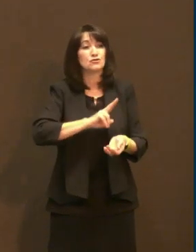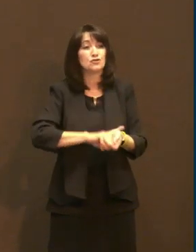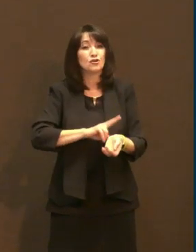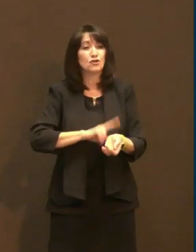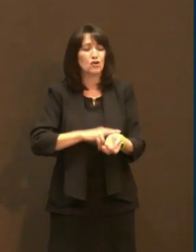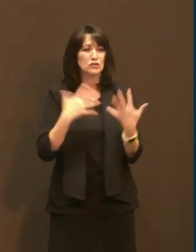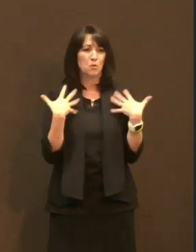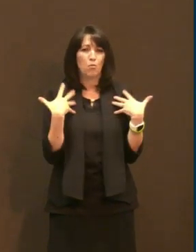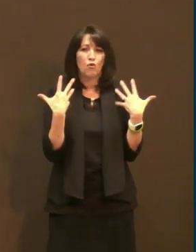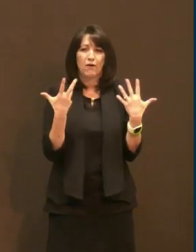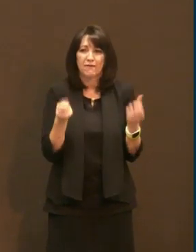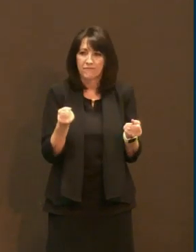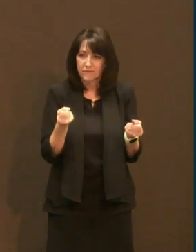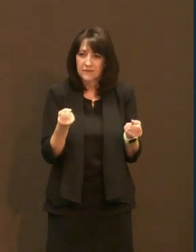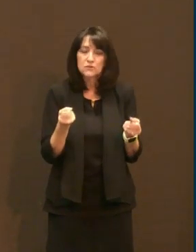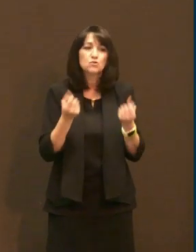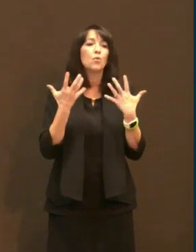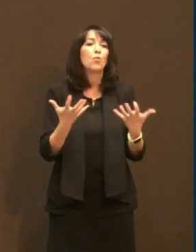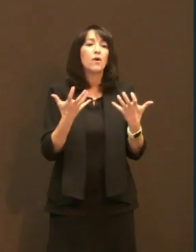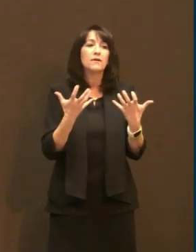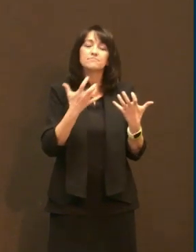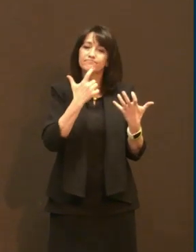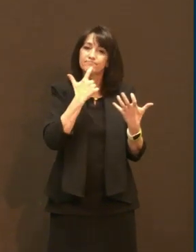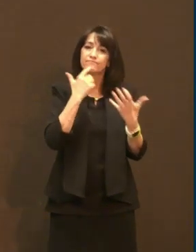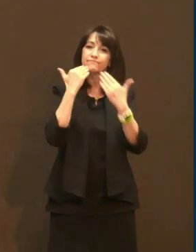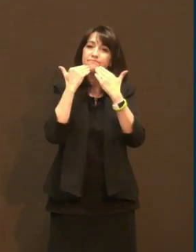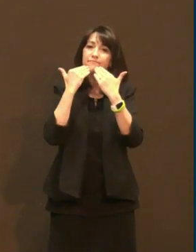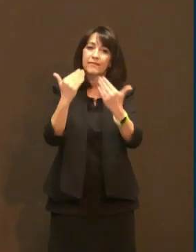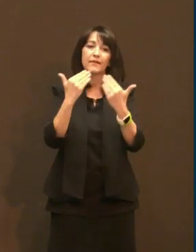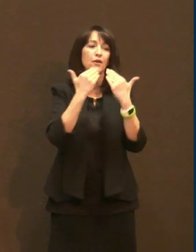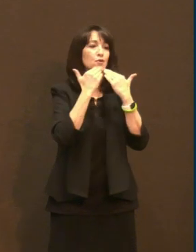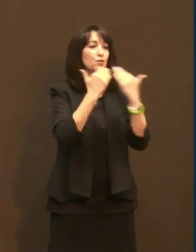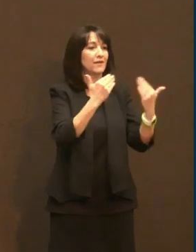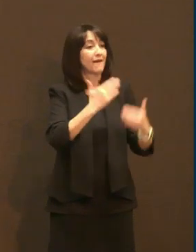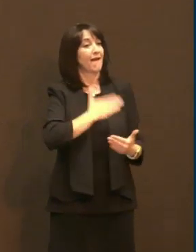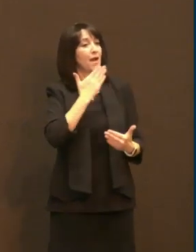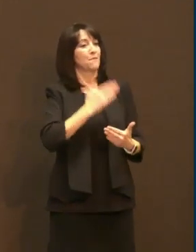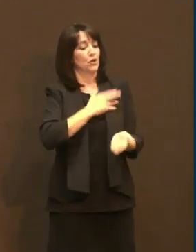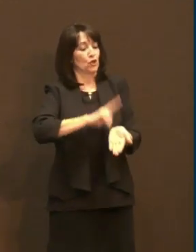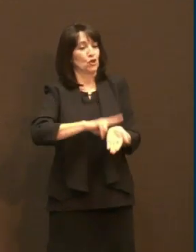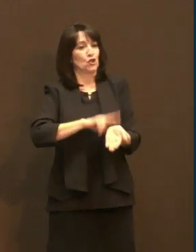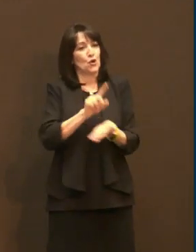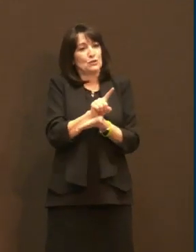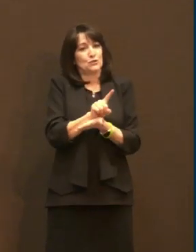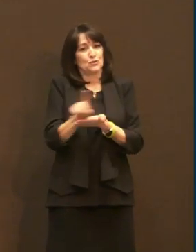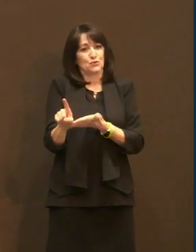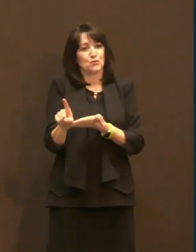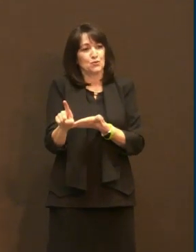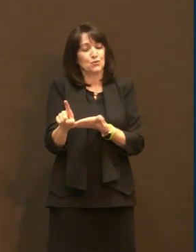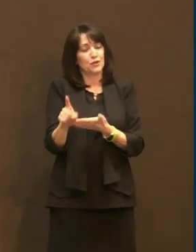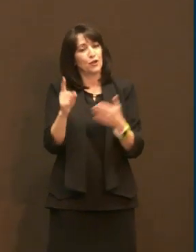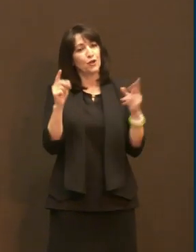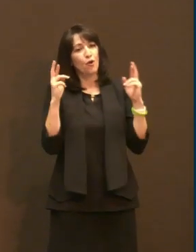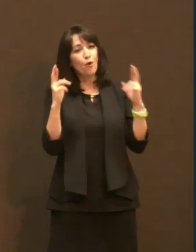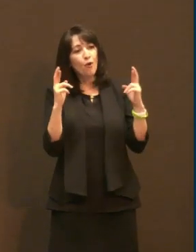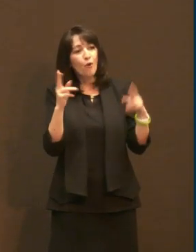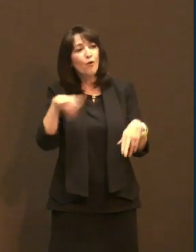thank you to all the nurses out there, and happy Nurses Week to you. I hope you all get a little bit of rest this